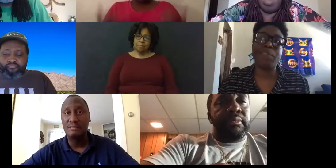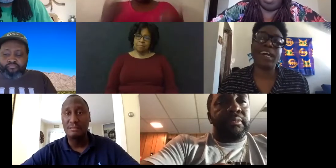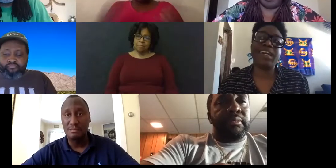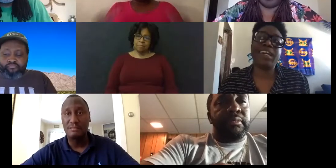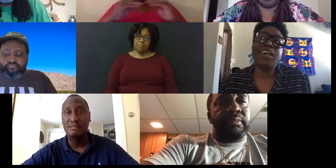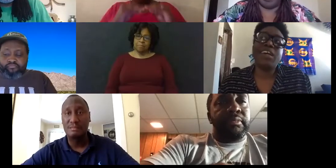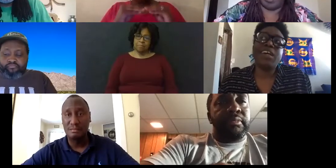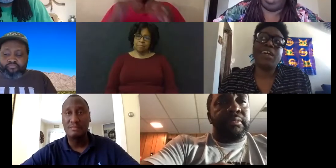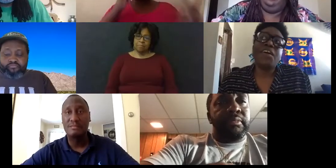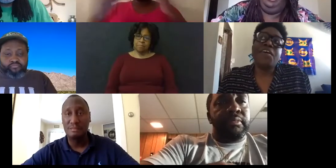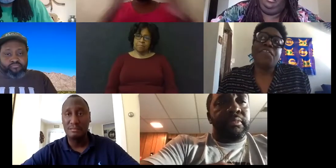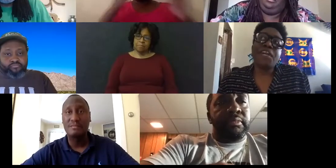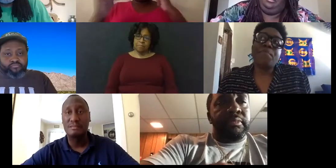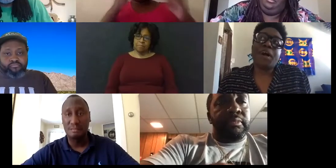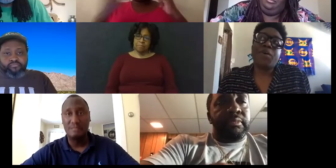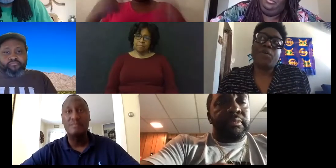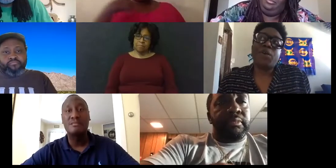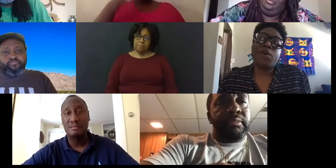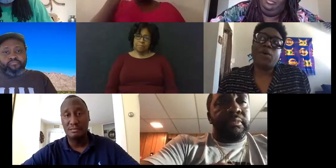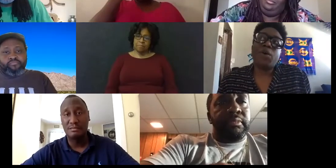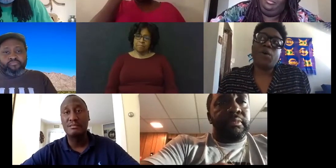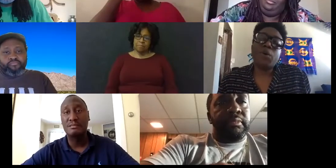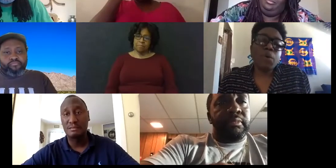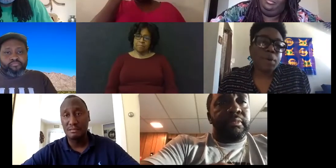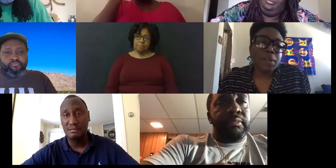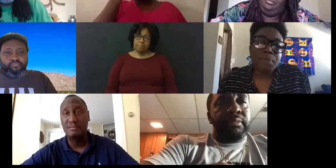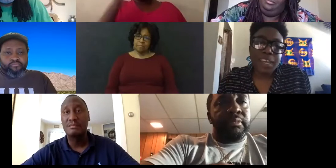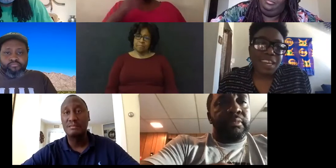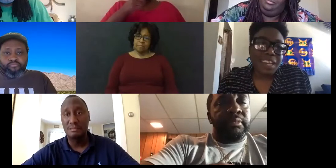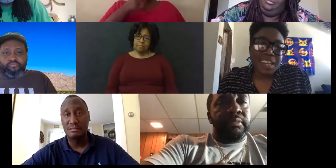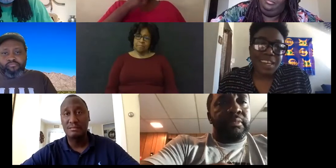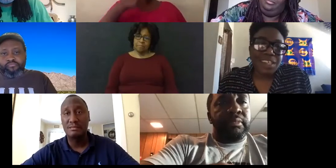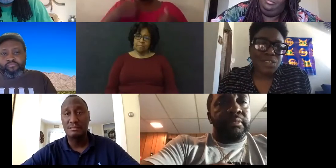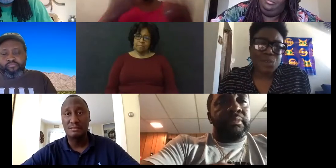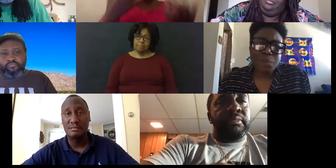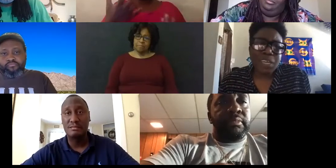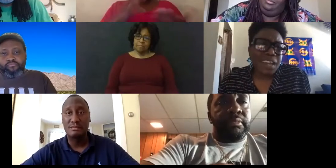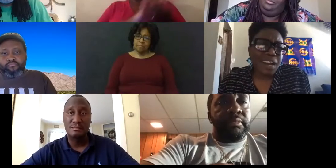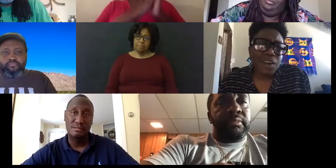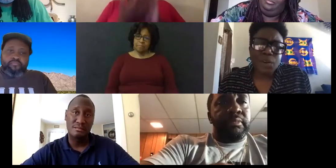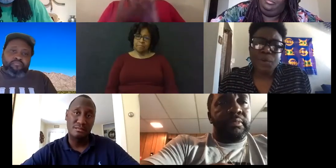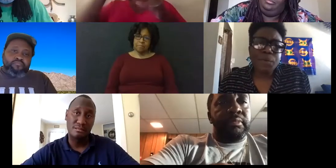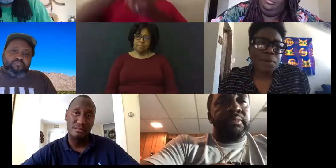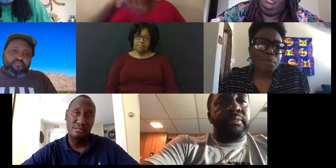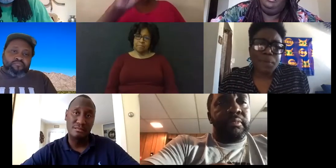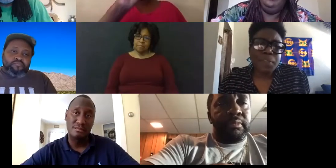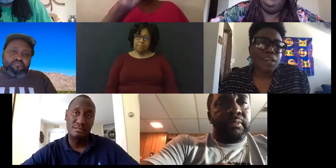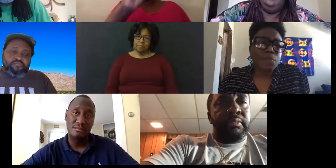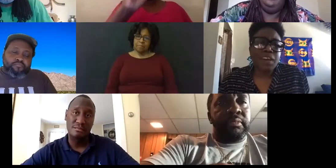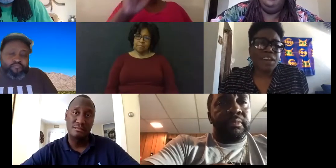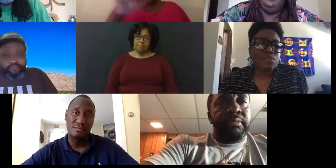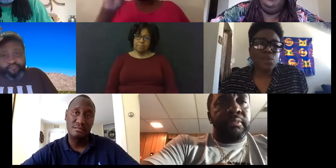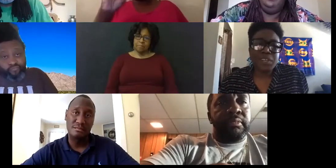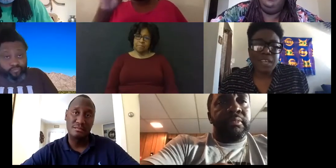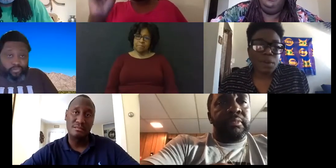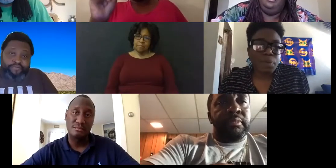when I'm like thinking about who I want to be in social media or who I want to be, like the